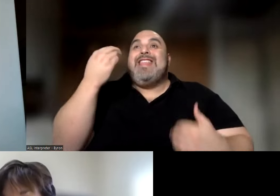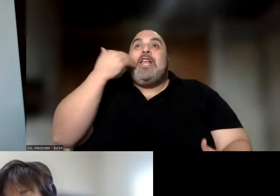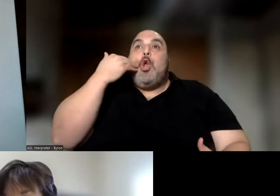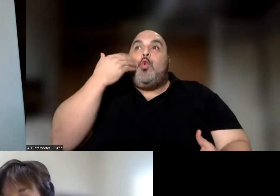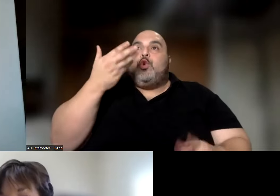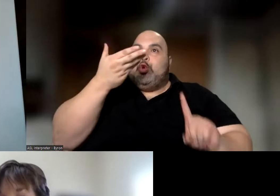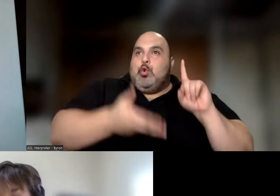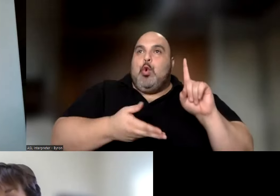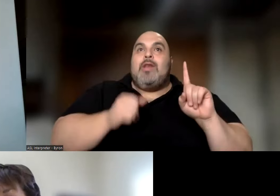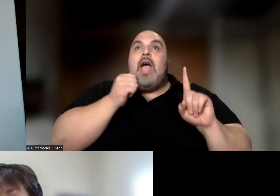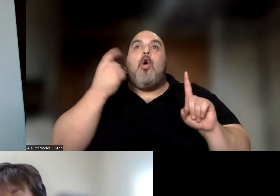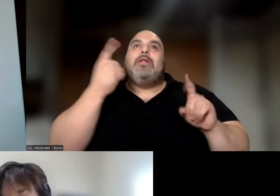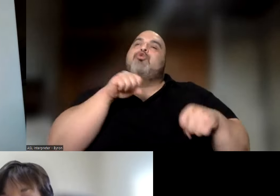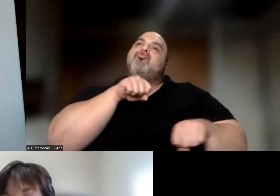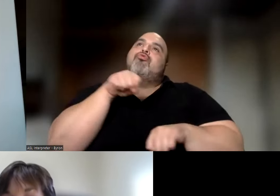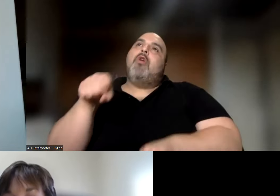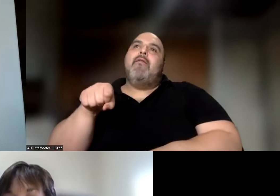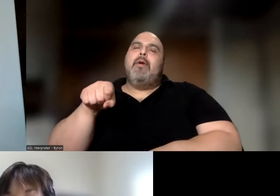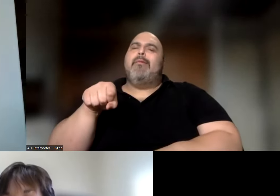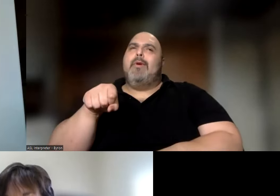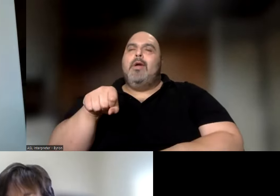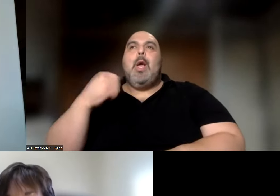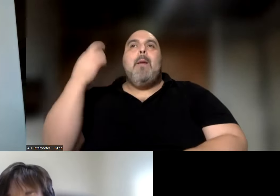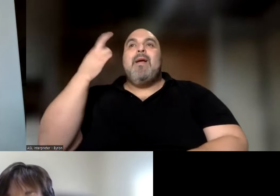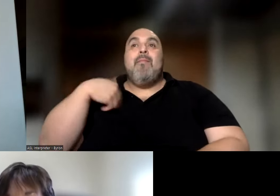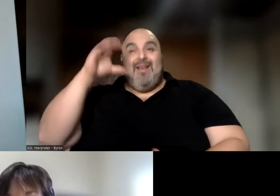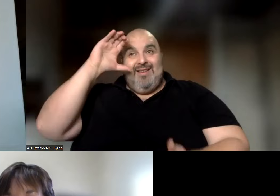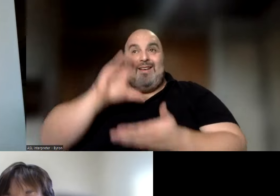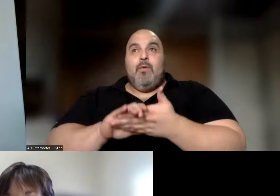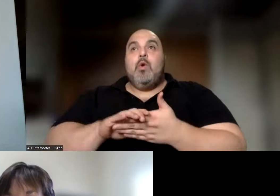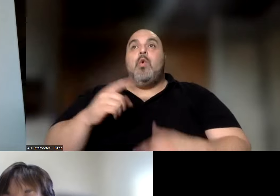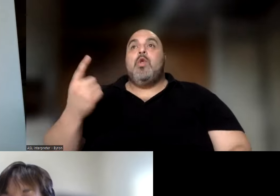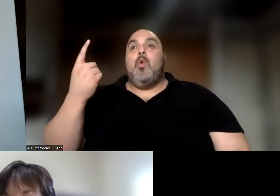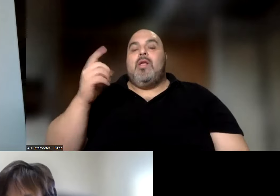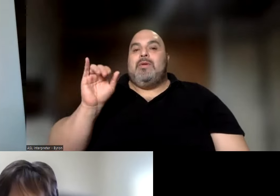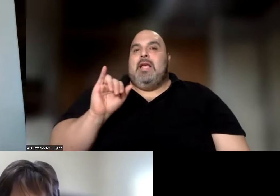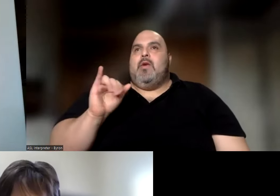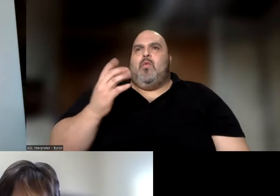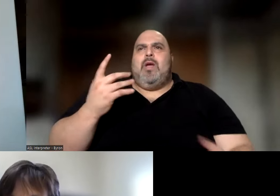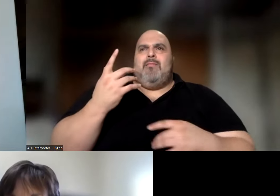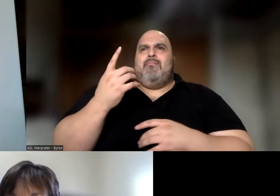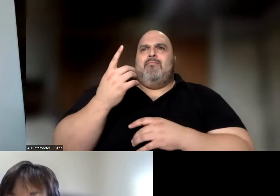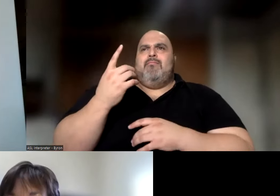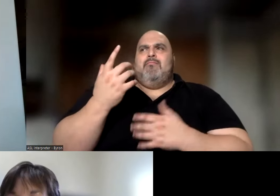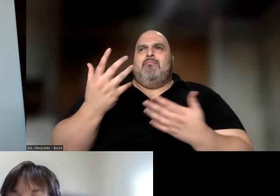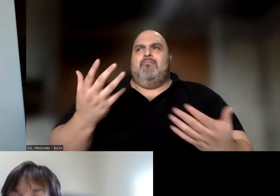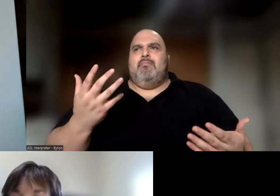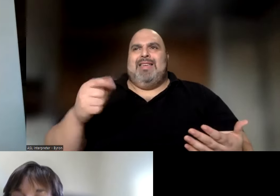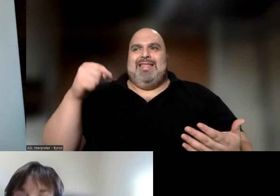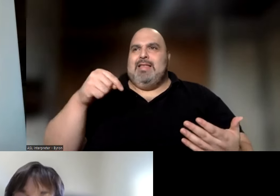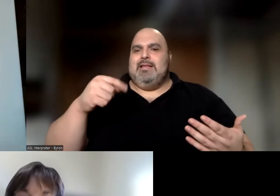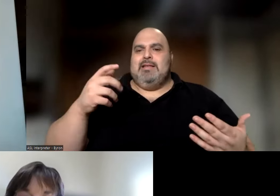you, not just somebody driving with you. Because my husband was the one that was like, well, wait a minute, this